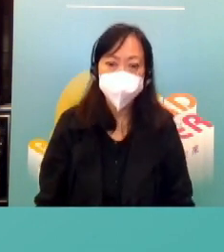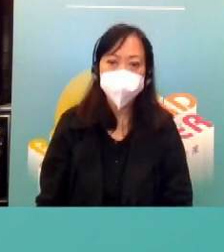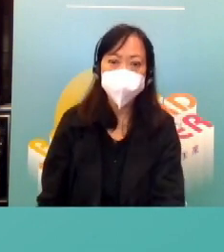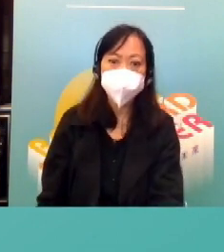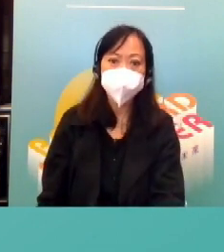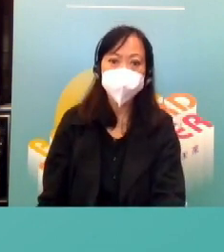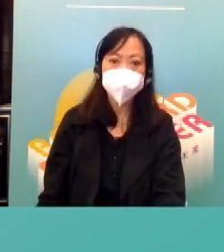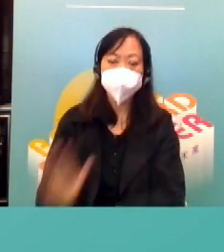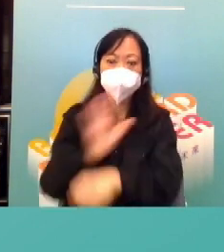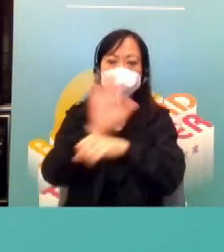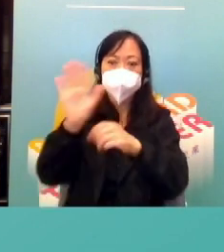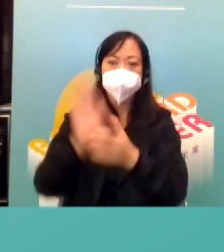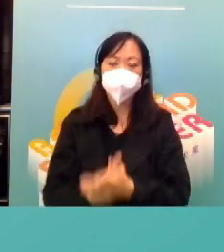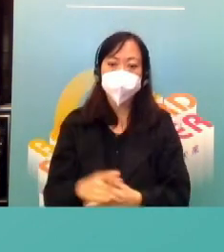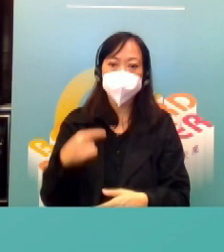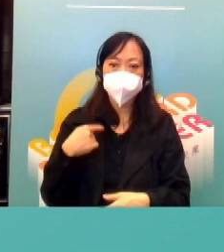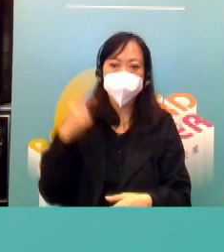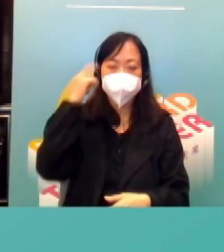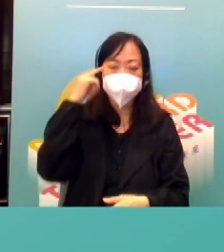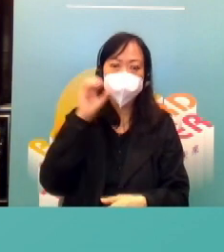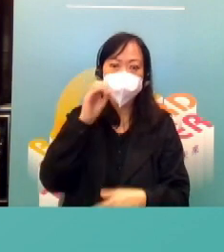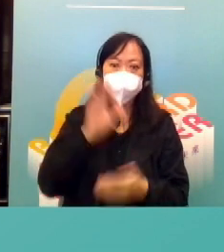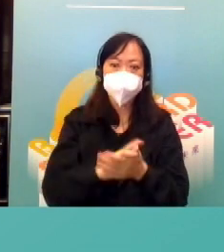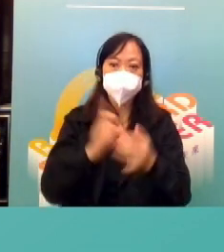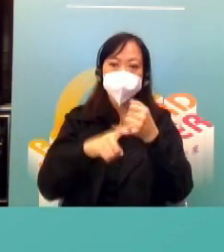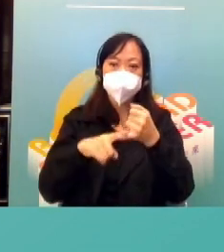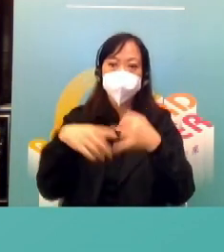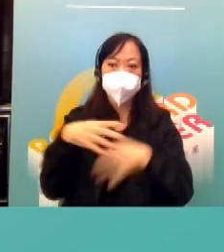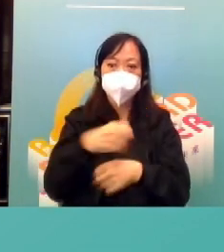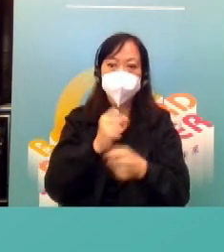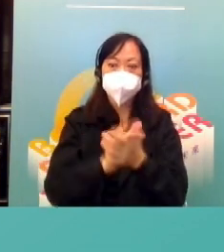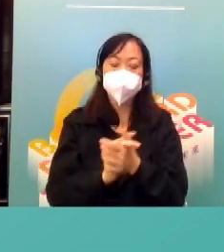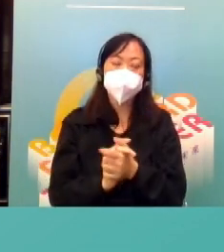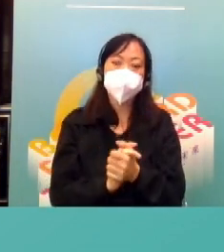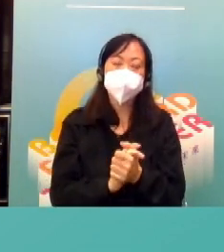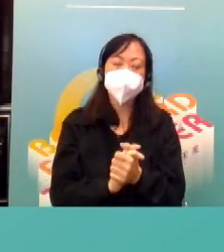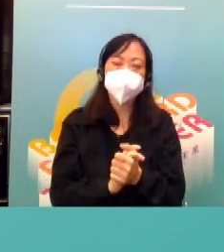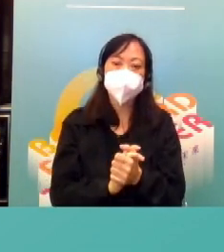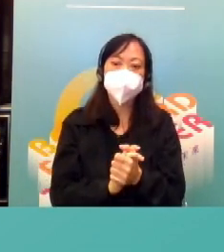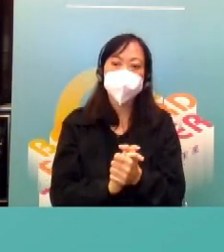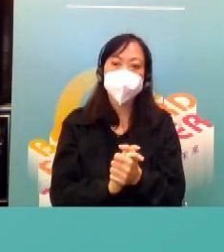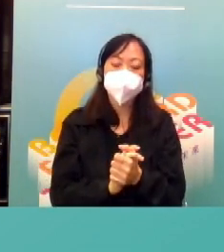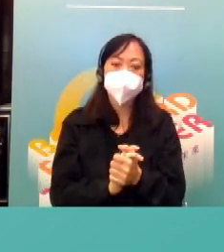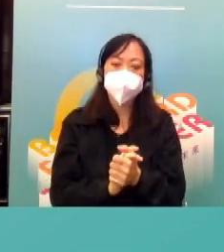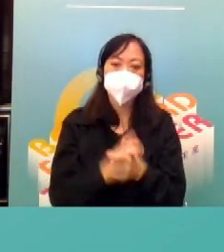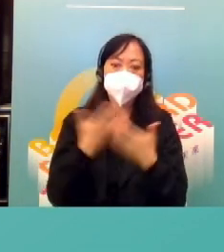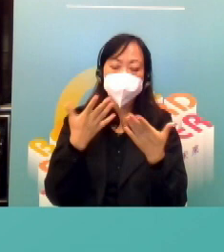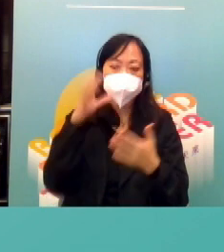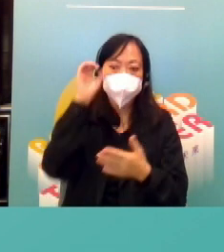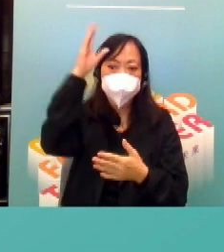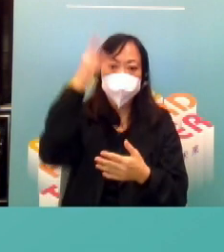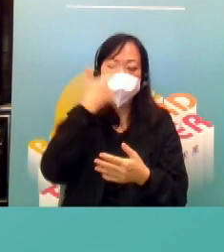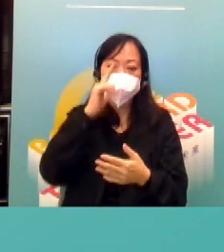outcomes contracts work. This is a really quite an innovative way for that